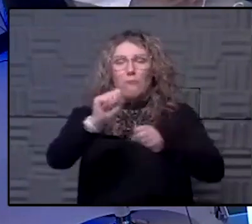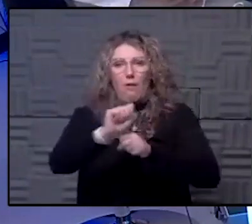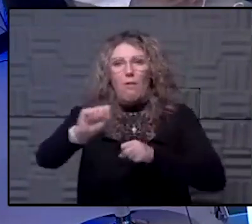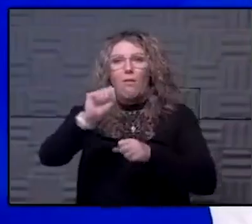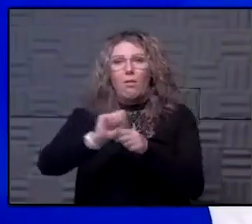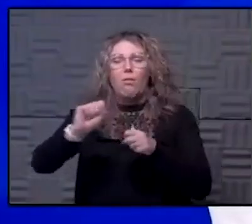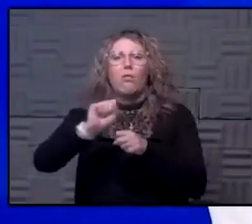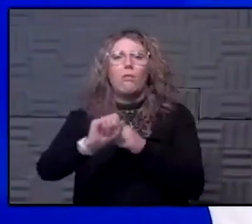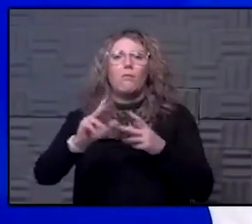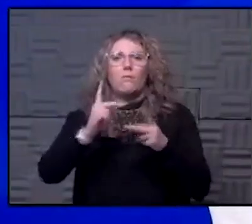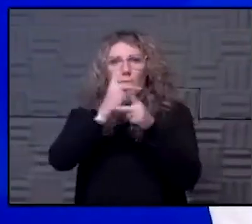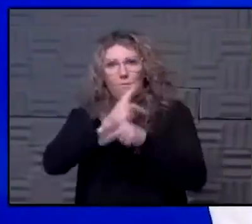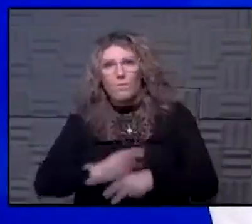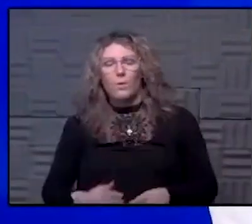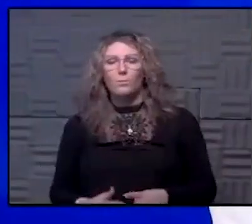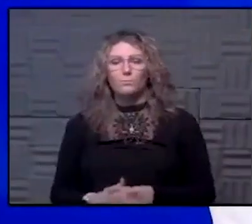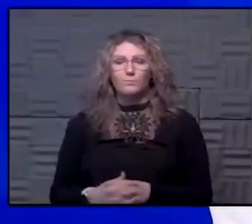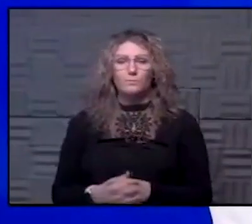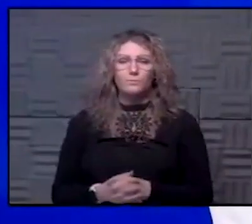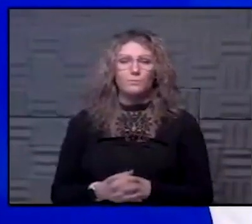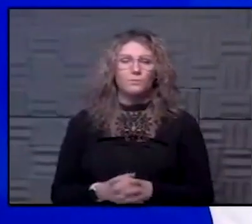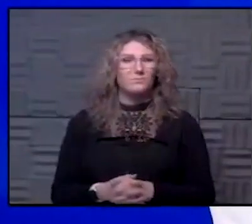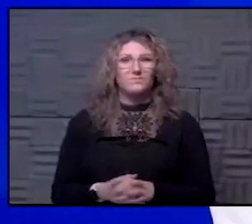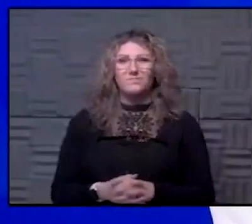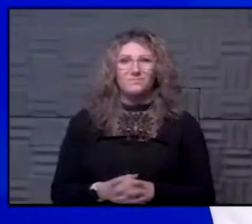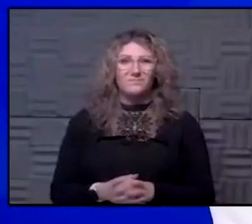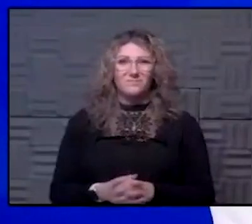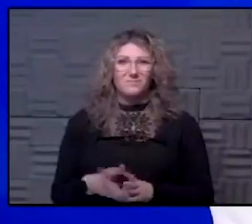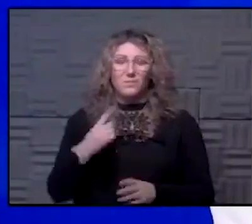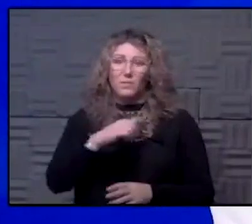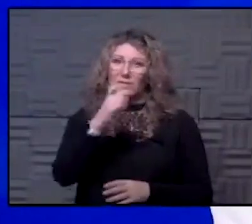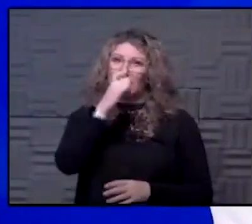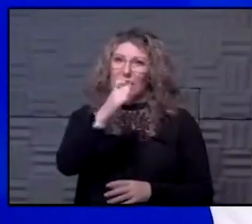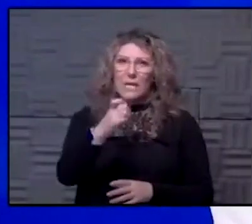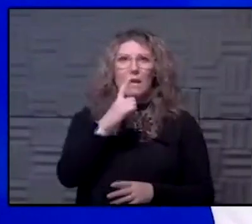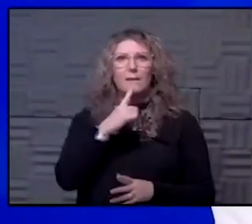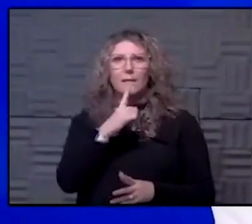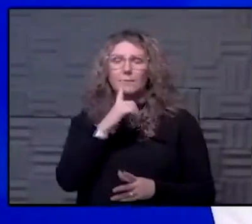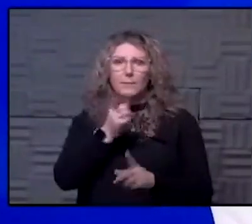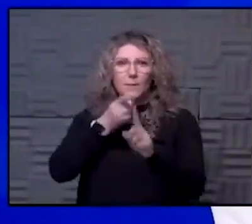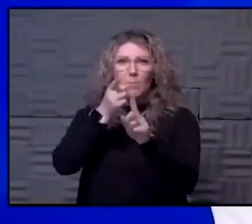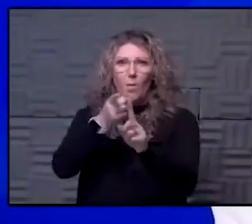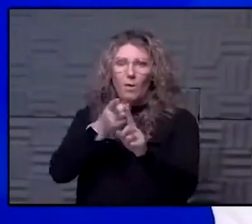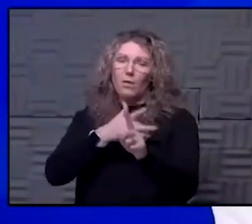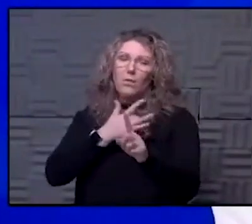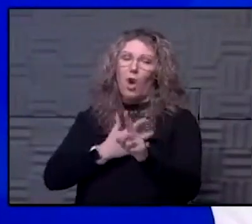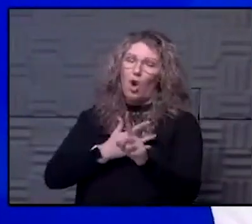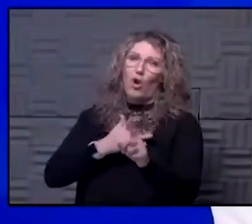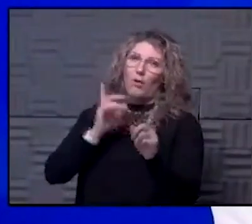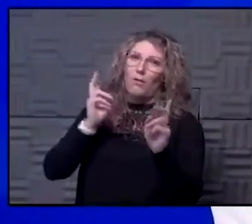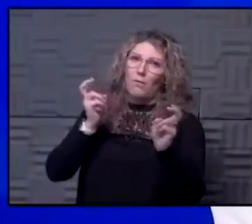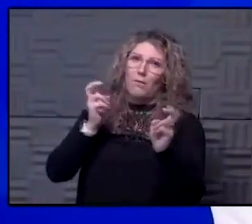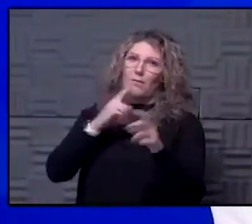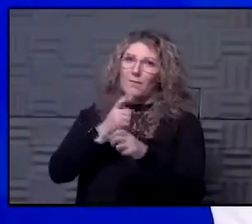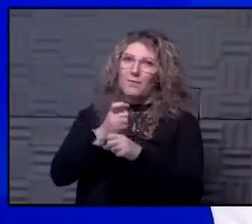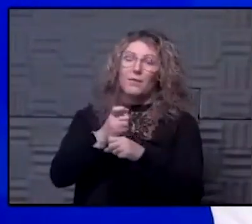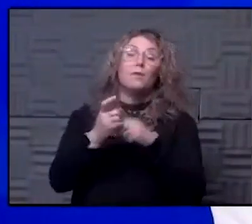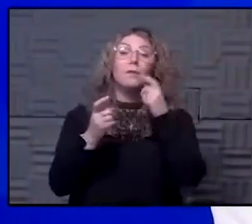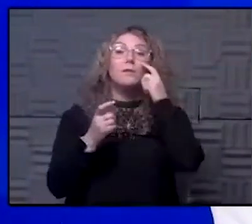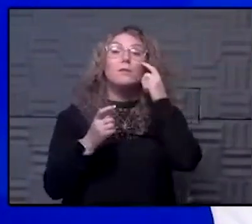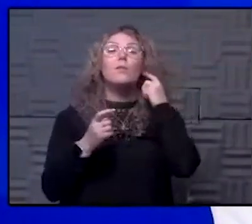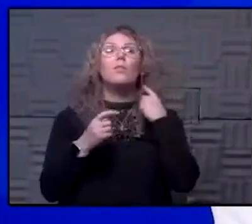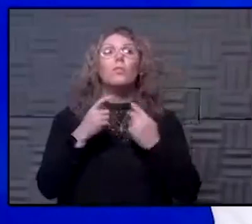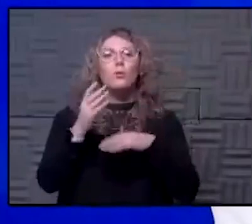lot, and we didn't get to the heart of there I go again, the main point here being that the performance